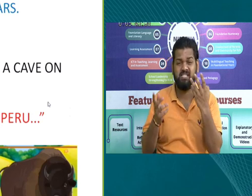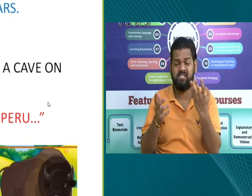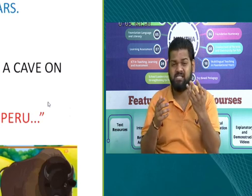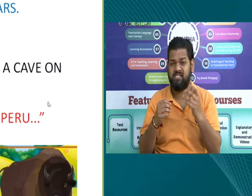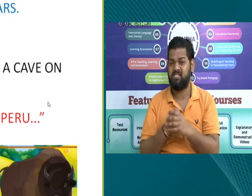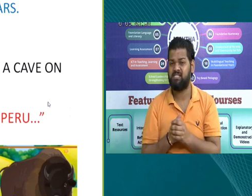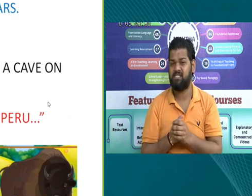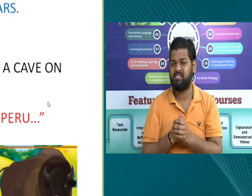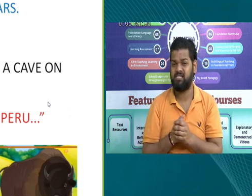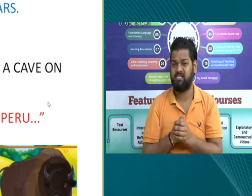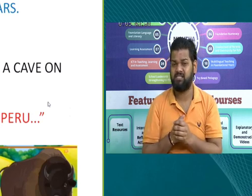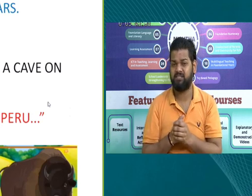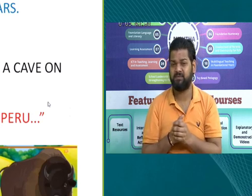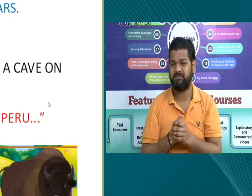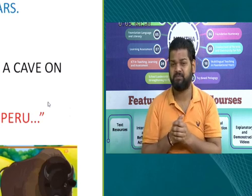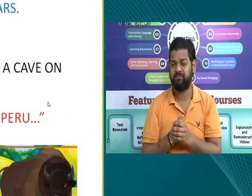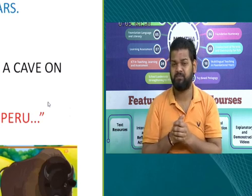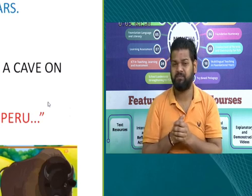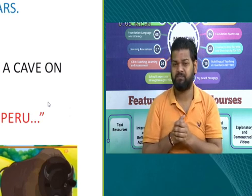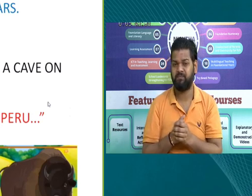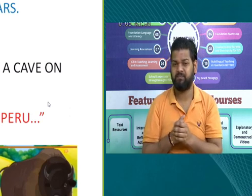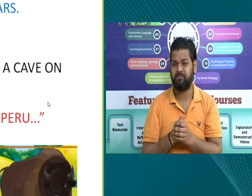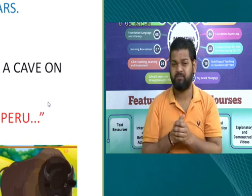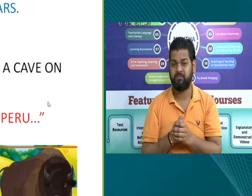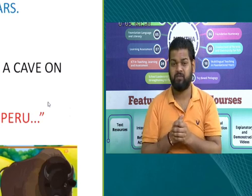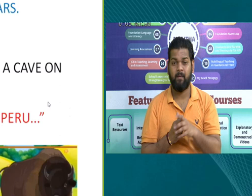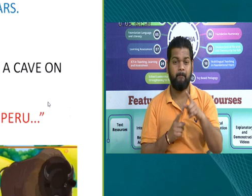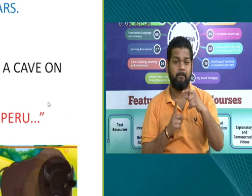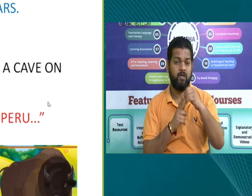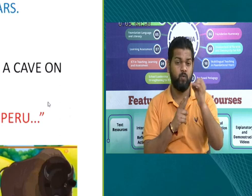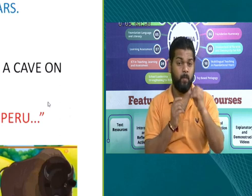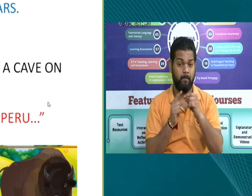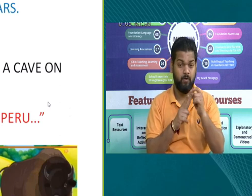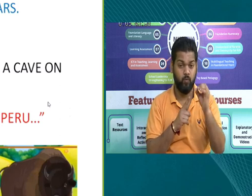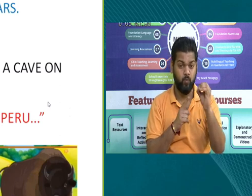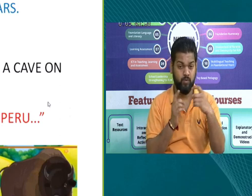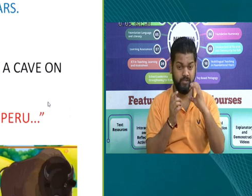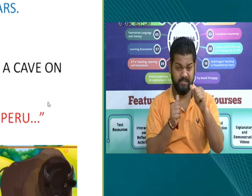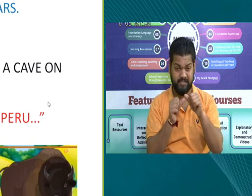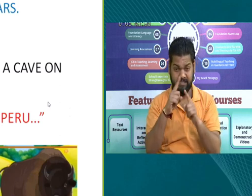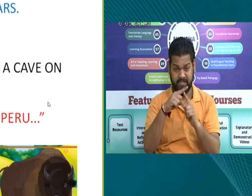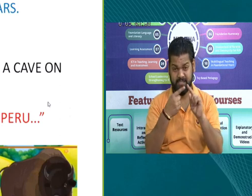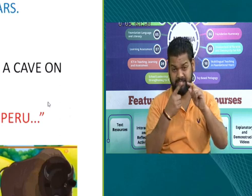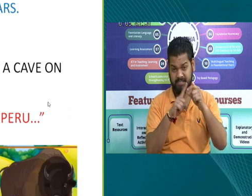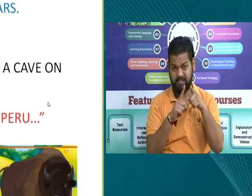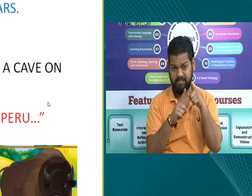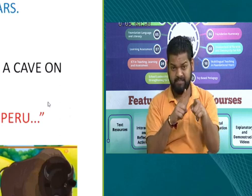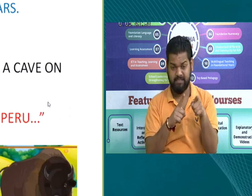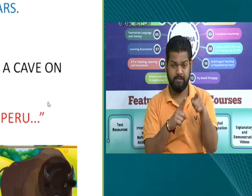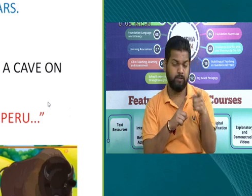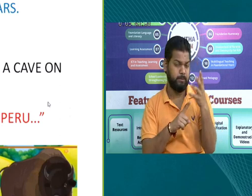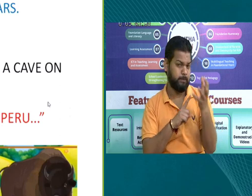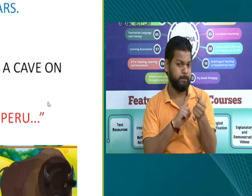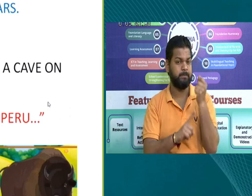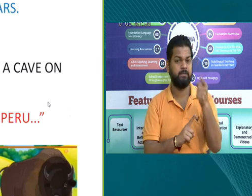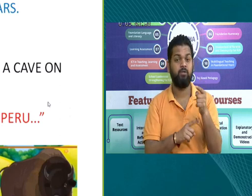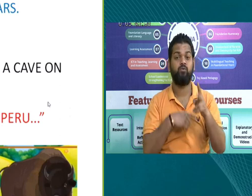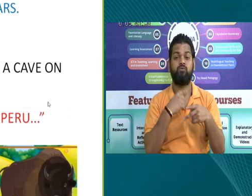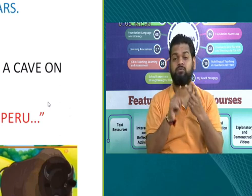grimalkin living in a cave of Mount Popocatépetl, and the knuckle bones of a